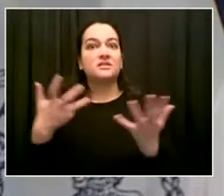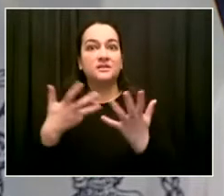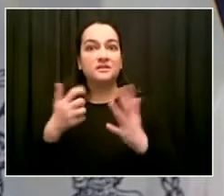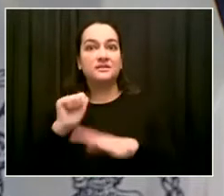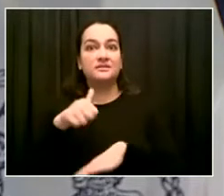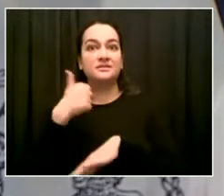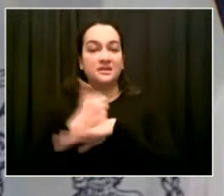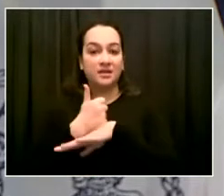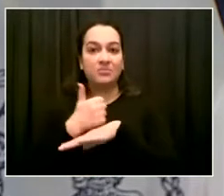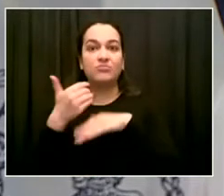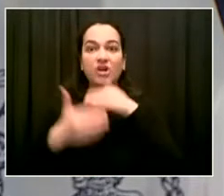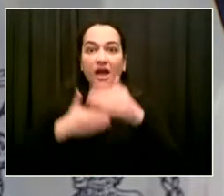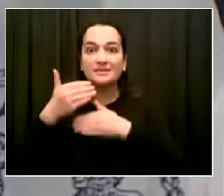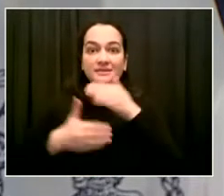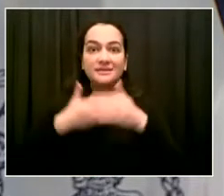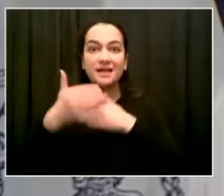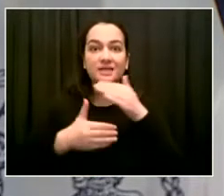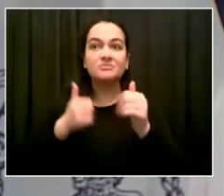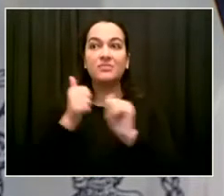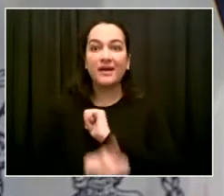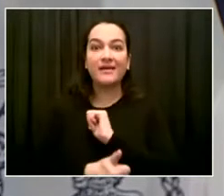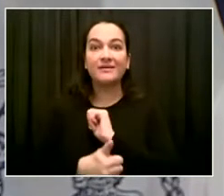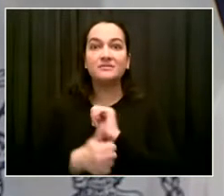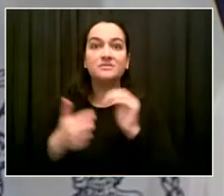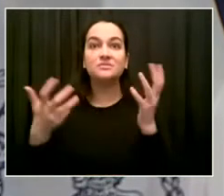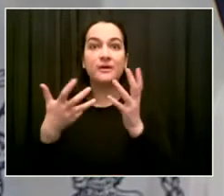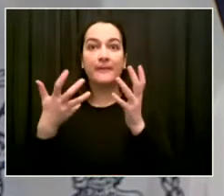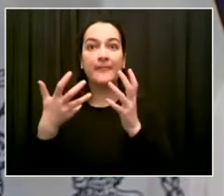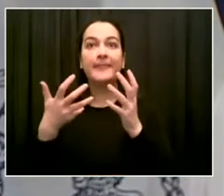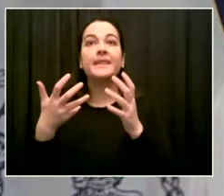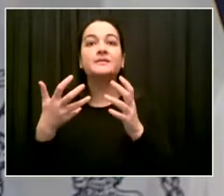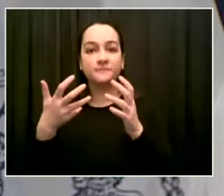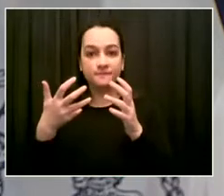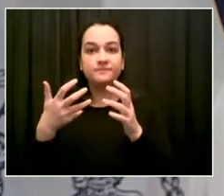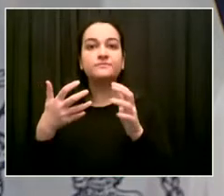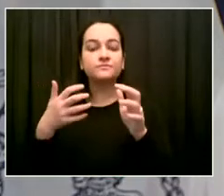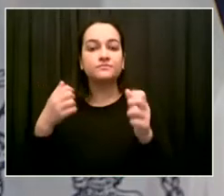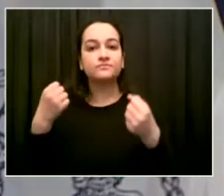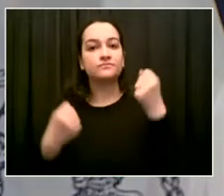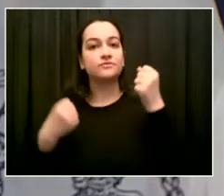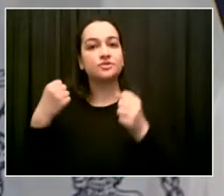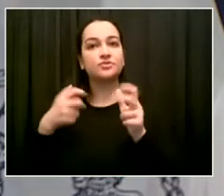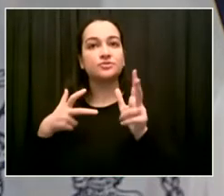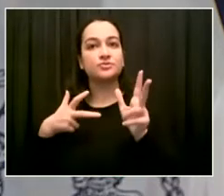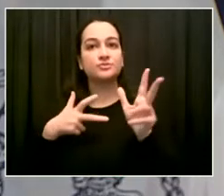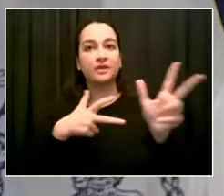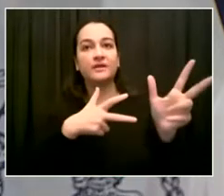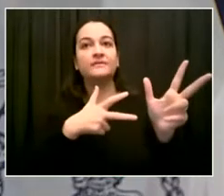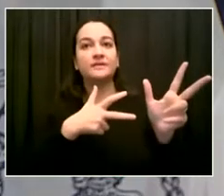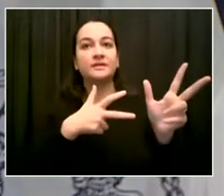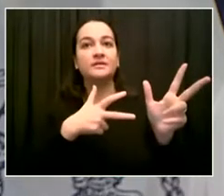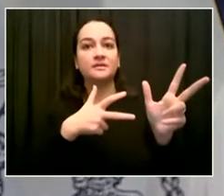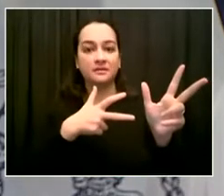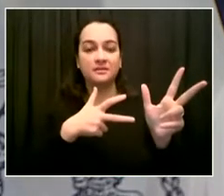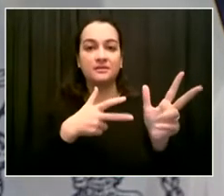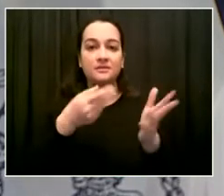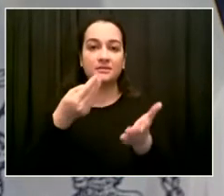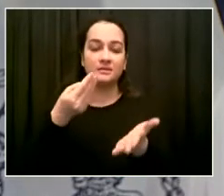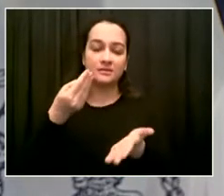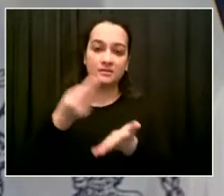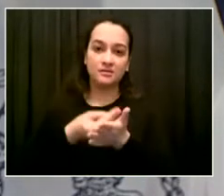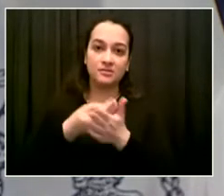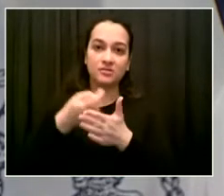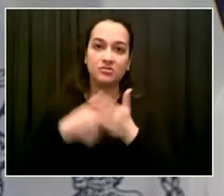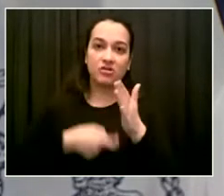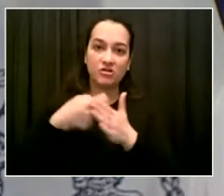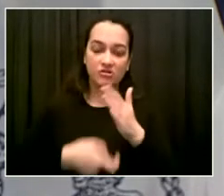congestion pricing off the ground, which means looks like it could be some amount of months away at this point. Wanted to get your general reaction to that news